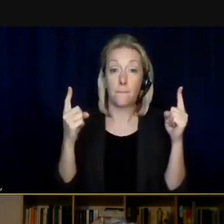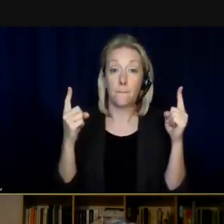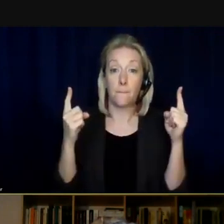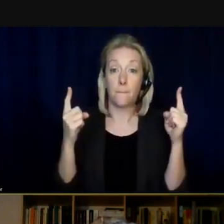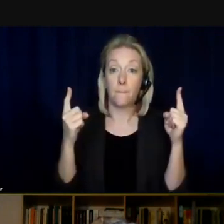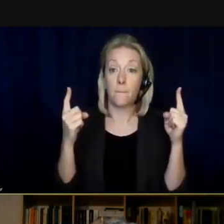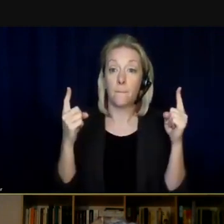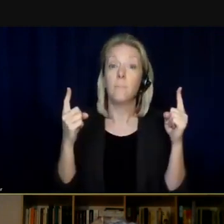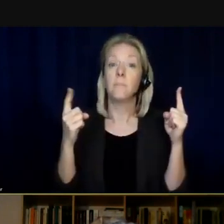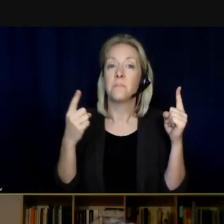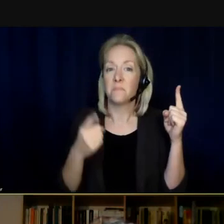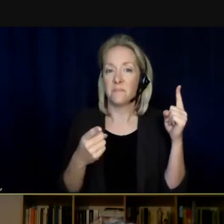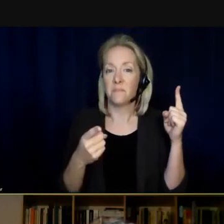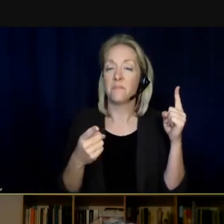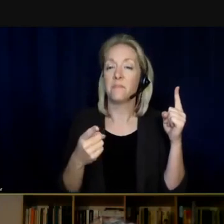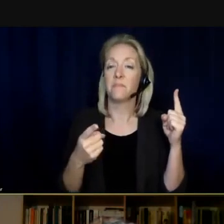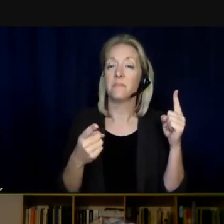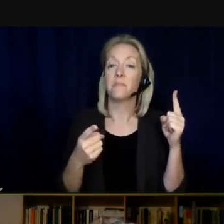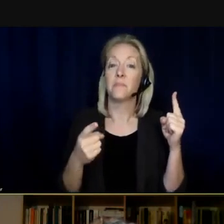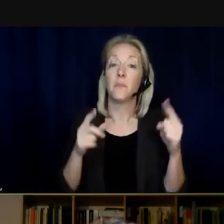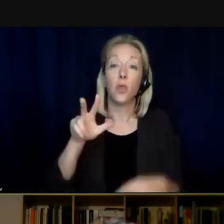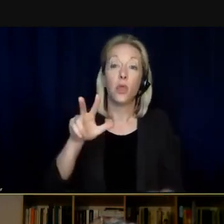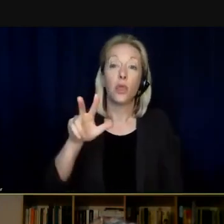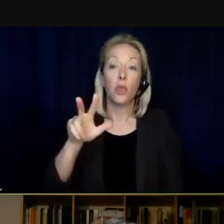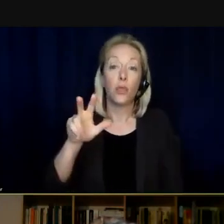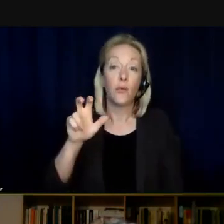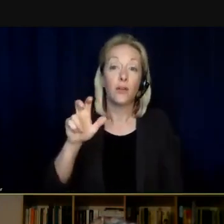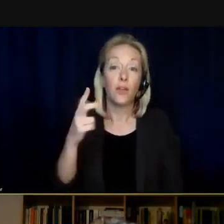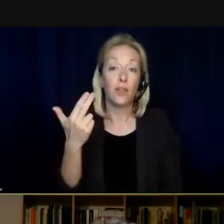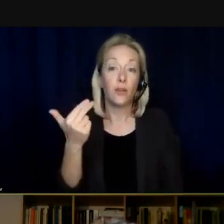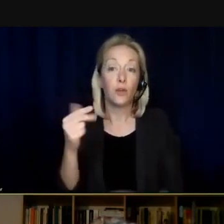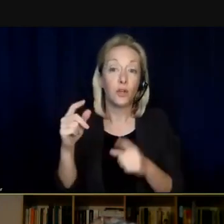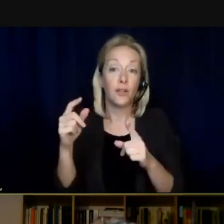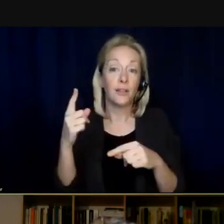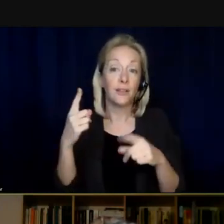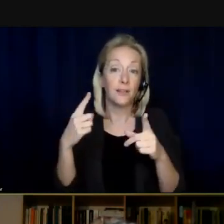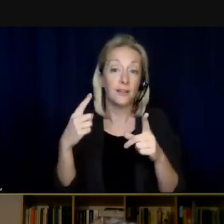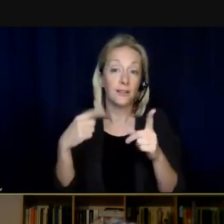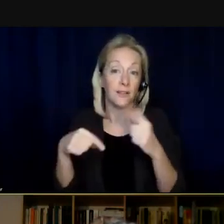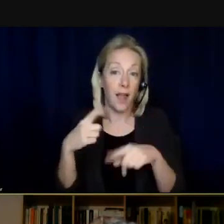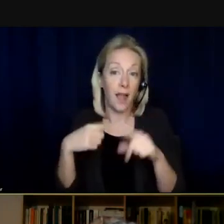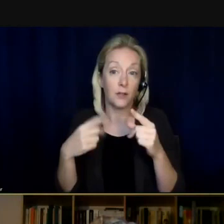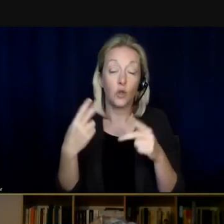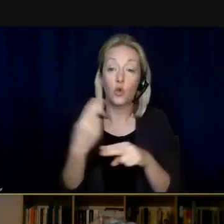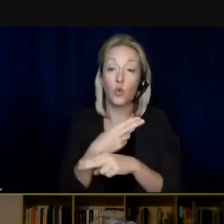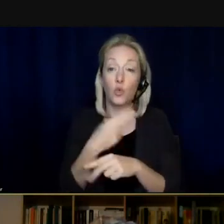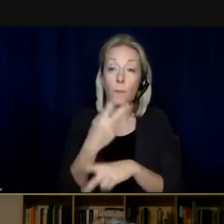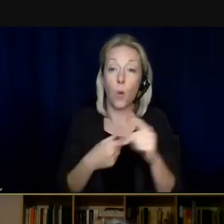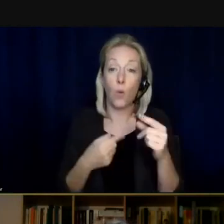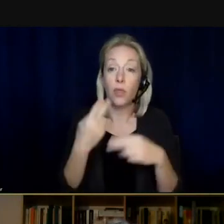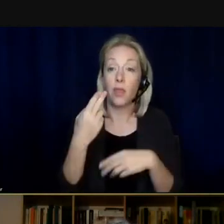Now, what this tells me is there are 313 words in our dictionary, simple